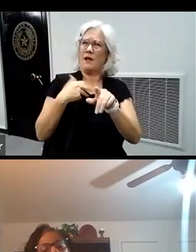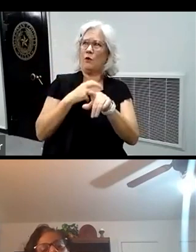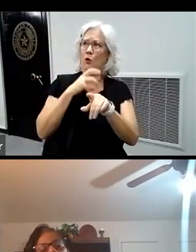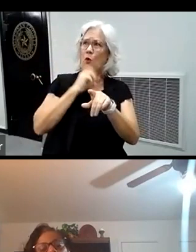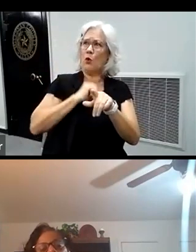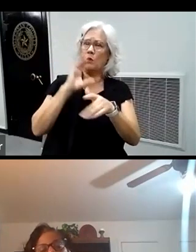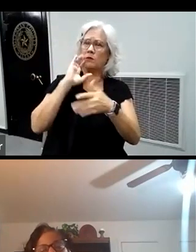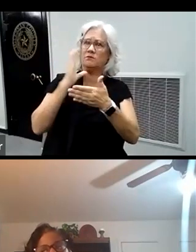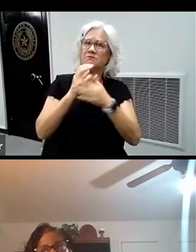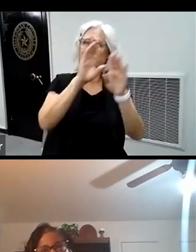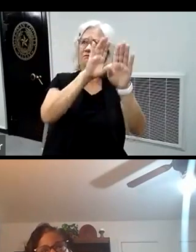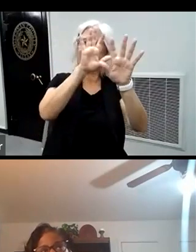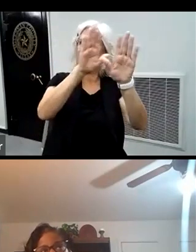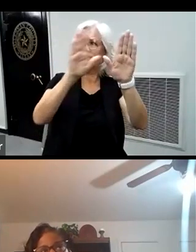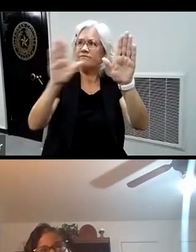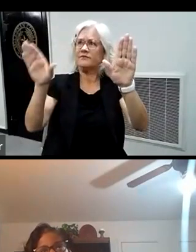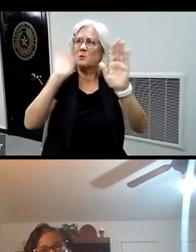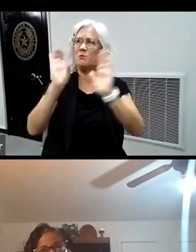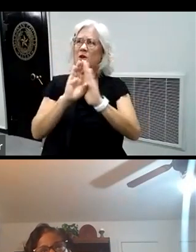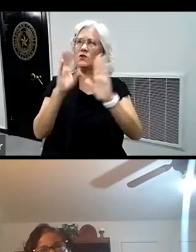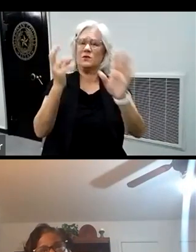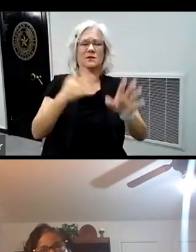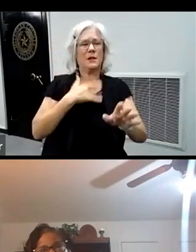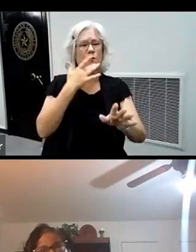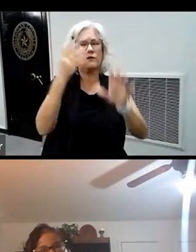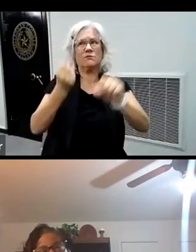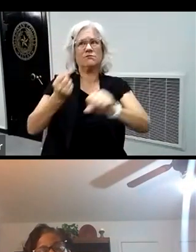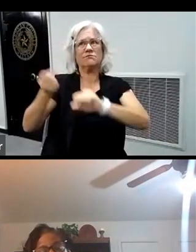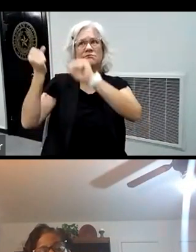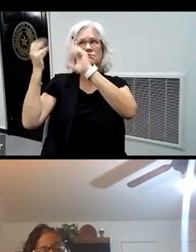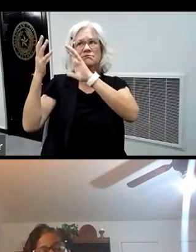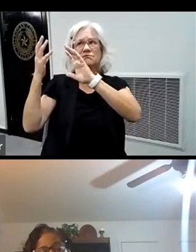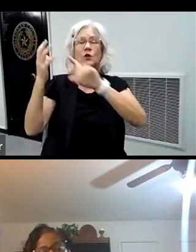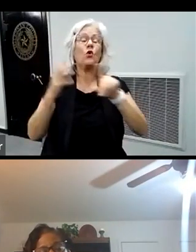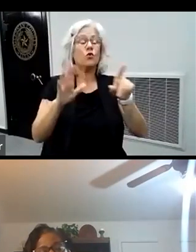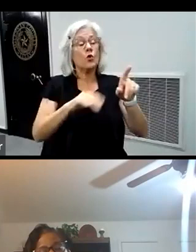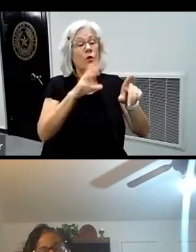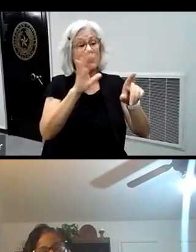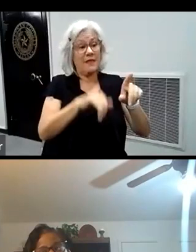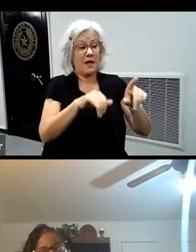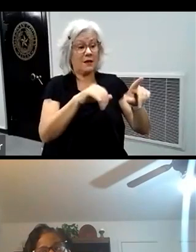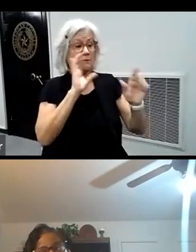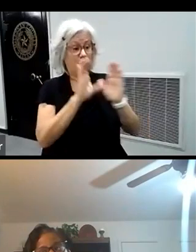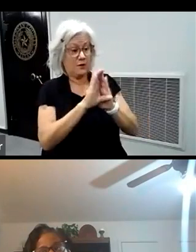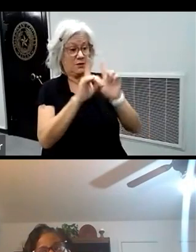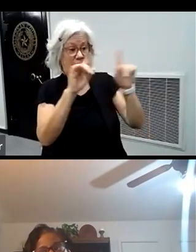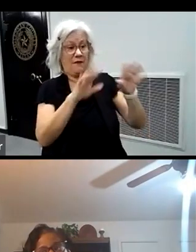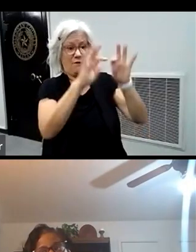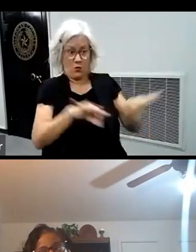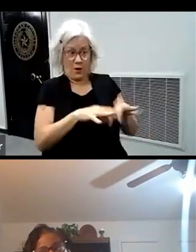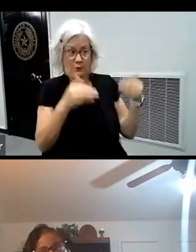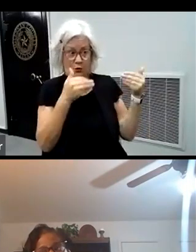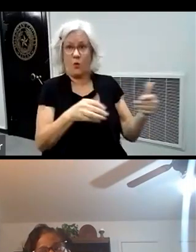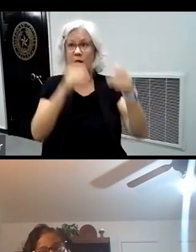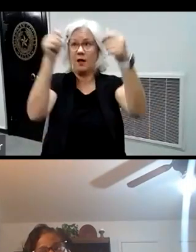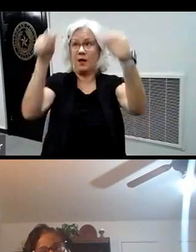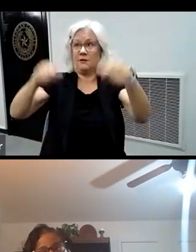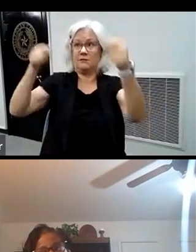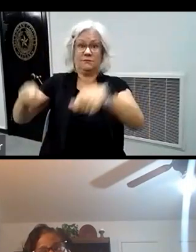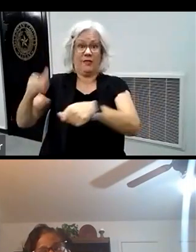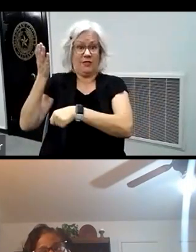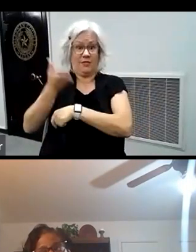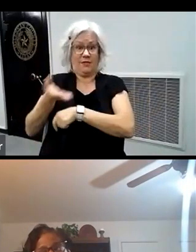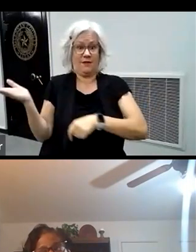kind of collages and other things they would like to frame and have in that area. So we wanted to get this in plenty of time for budget. These